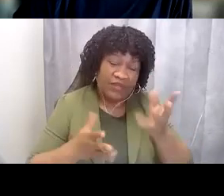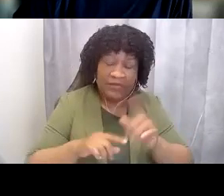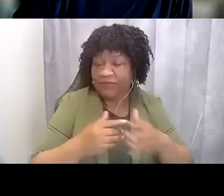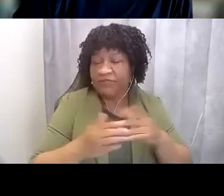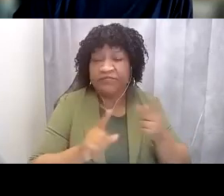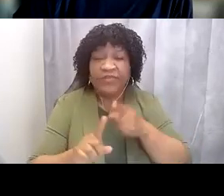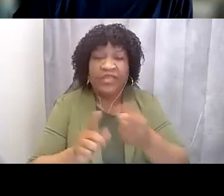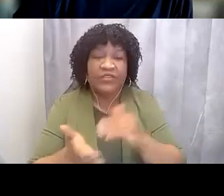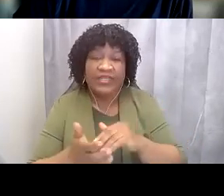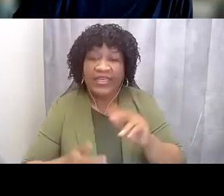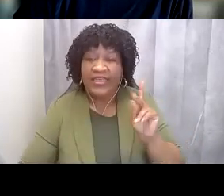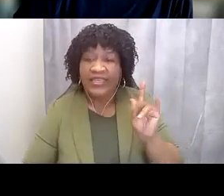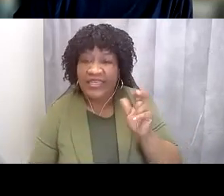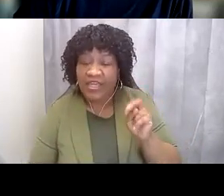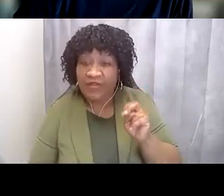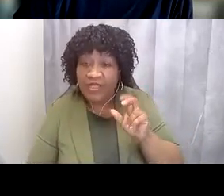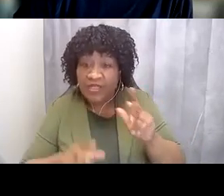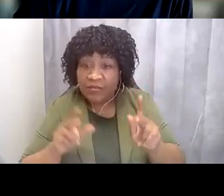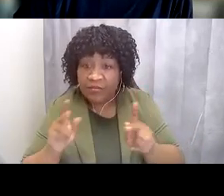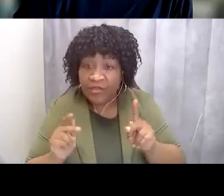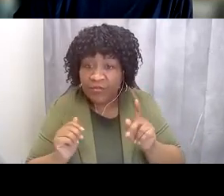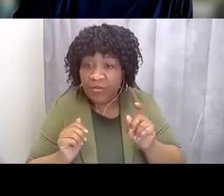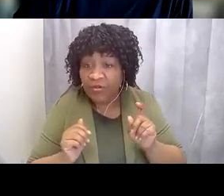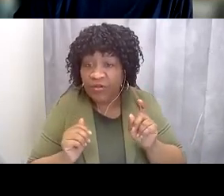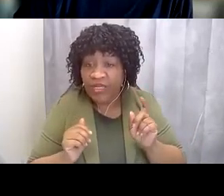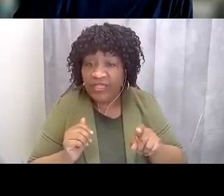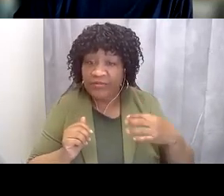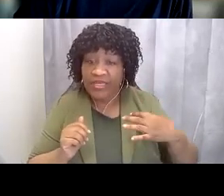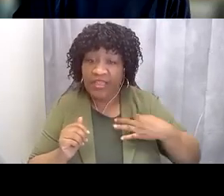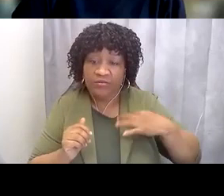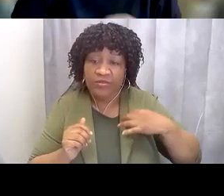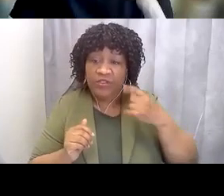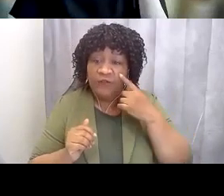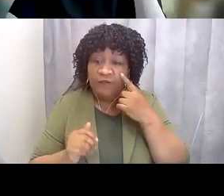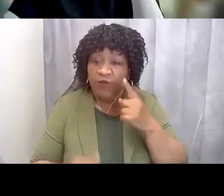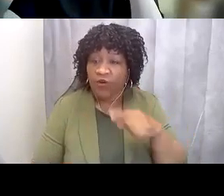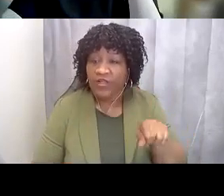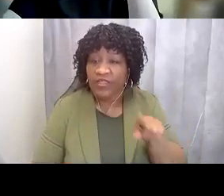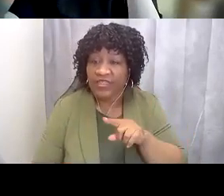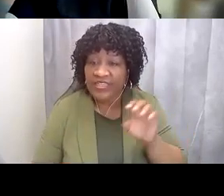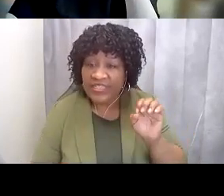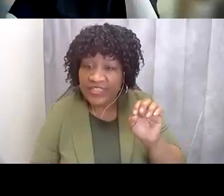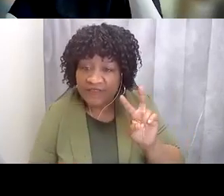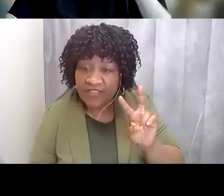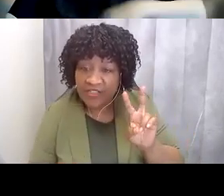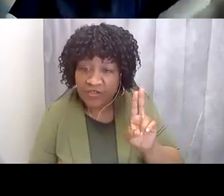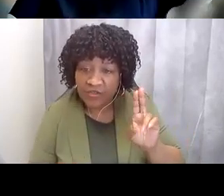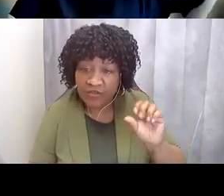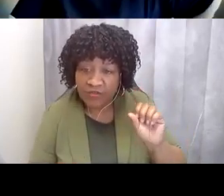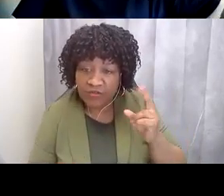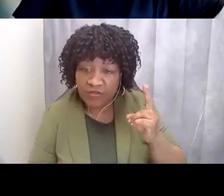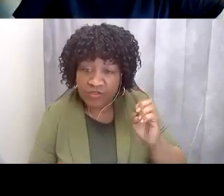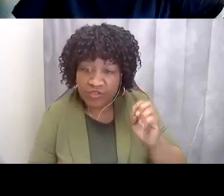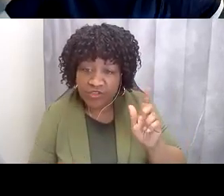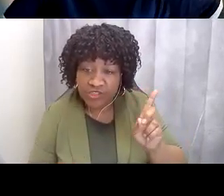Yeah, so Karen, you said people are immunocompromised may also be eligible for Evusheld. So we talked about Evusheld last week,